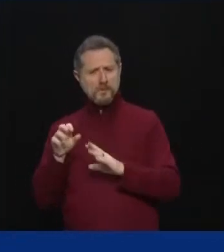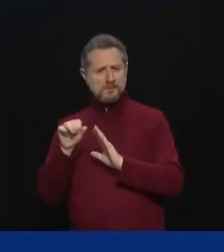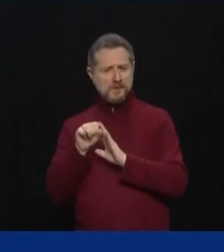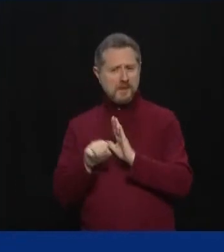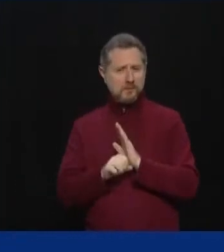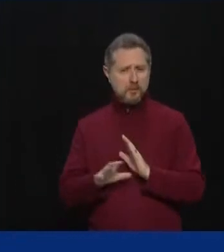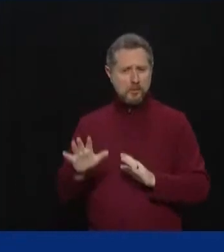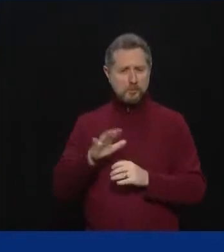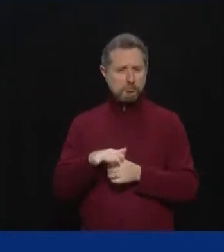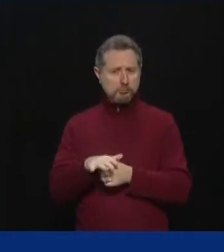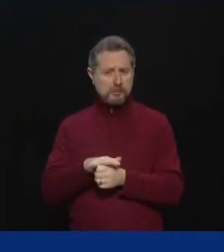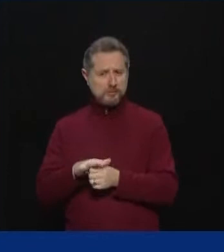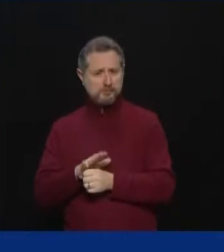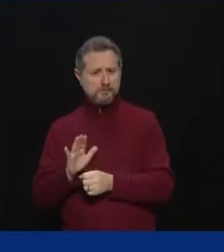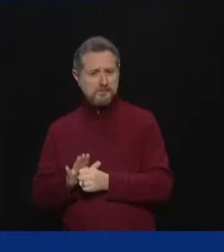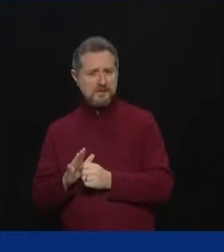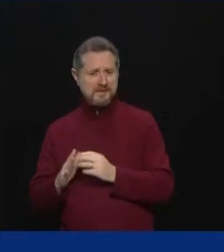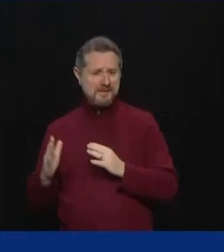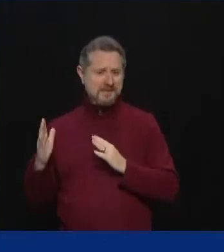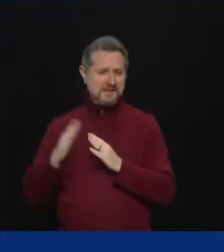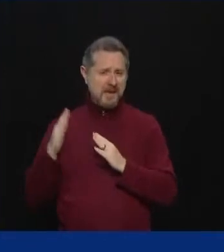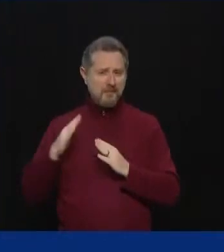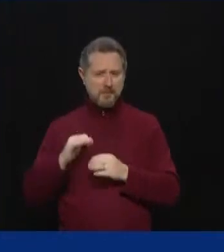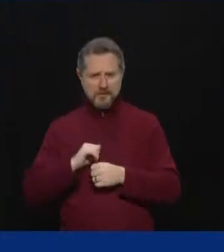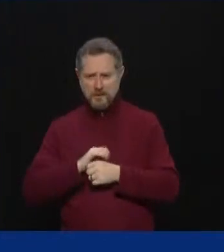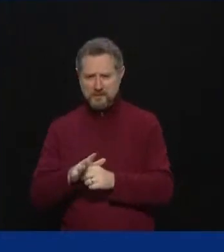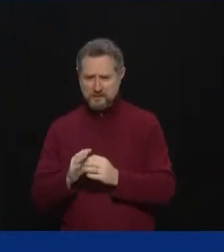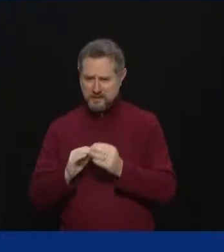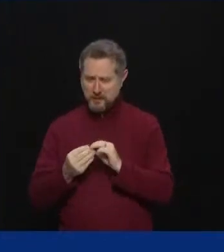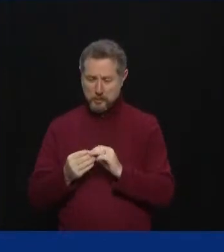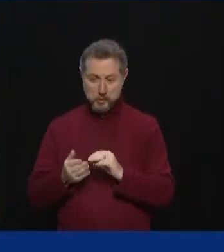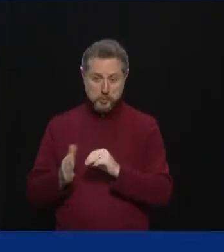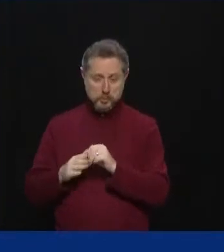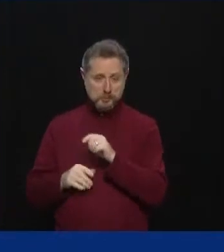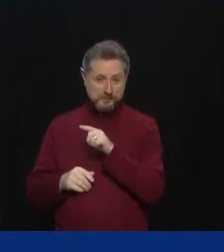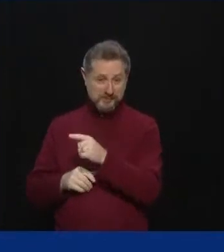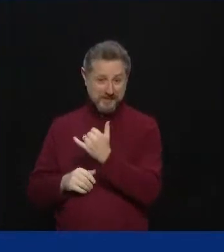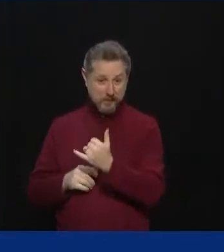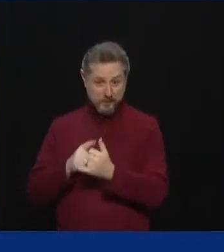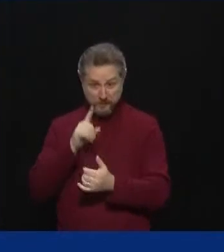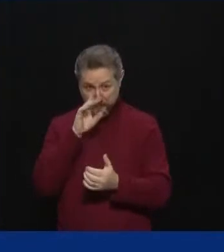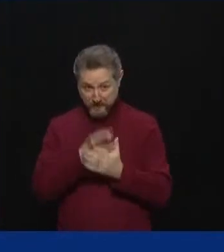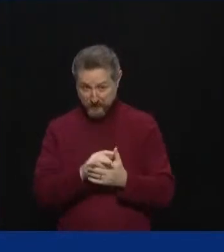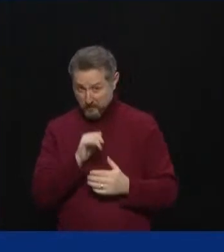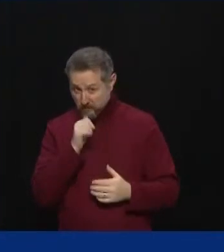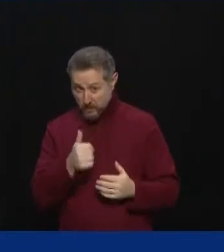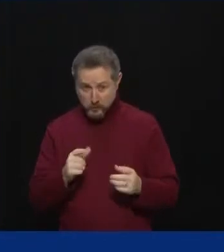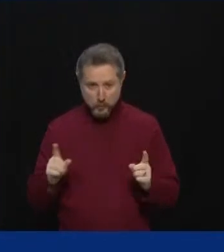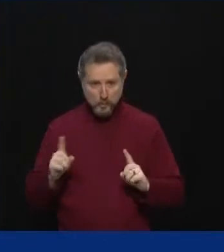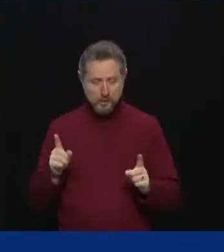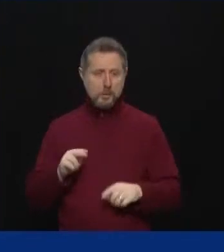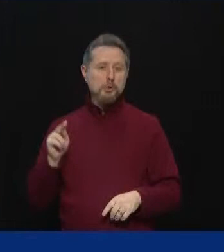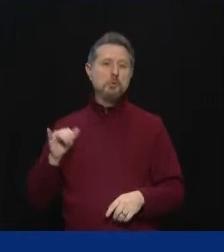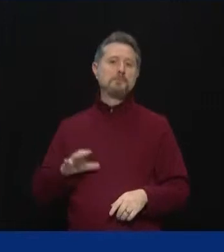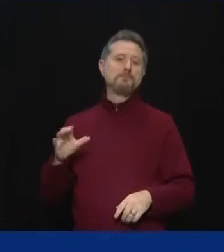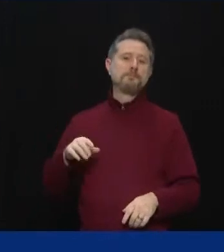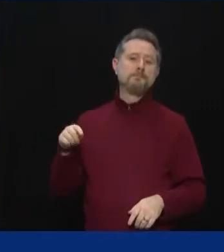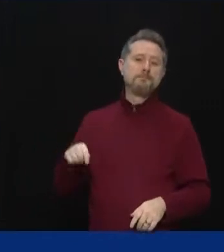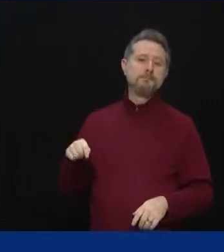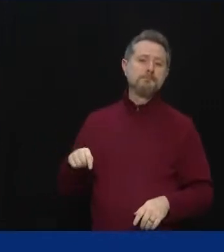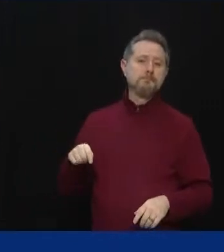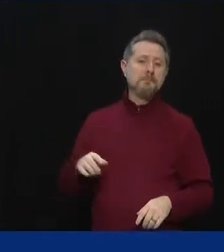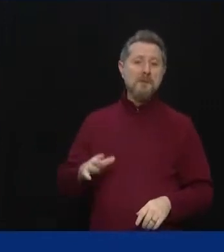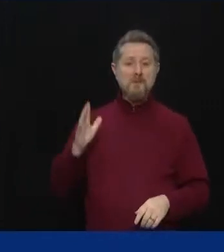with the best performance of all on COVID-19 today, believe it or not, is New York City, which was once a